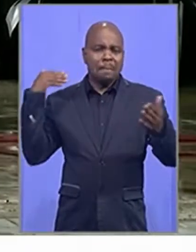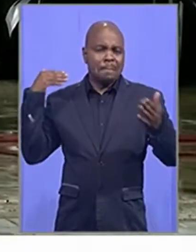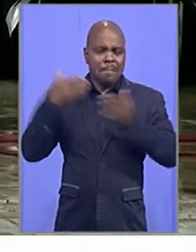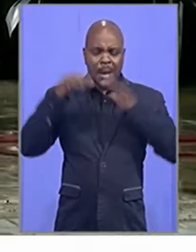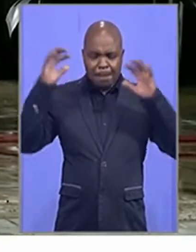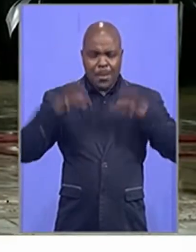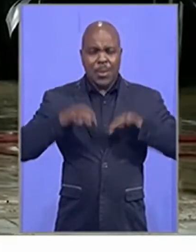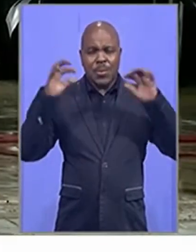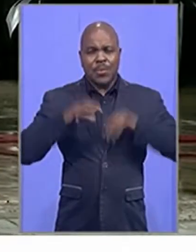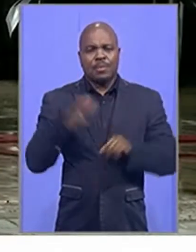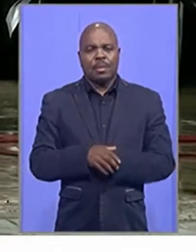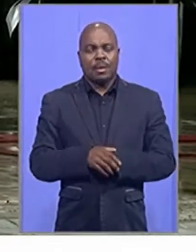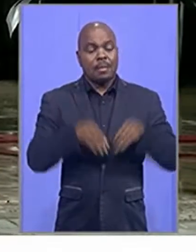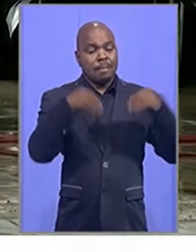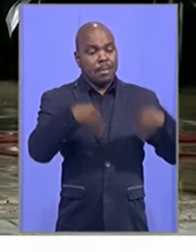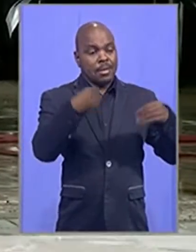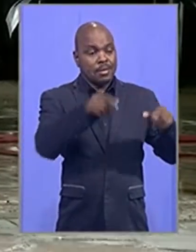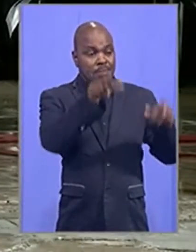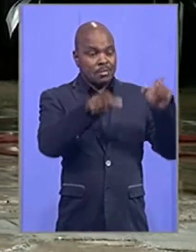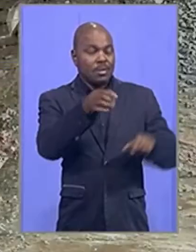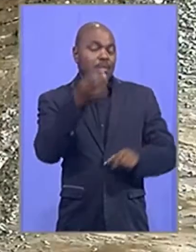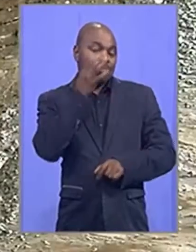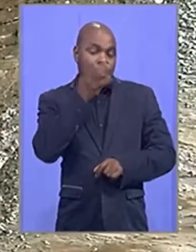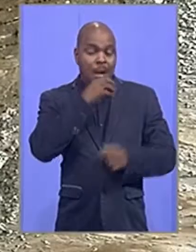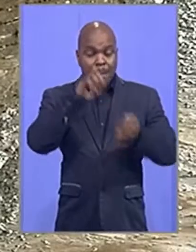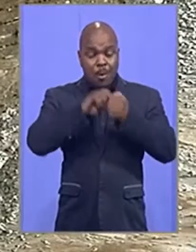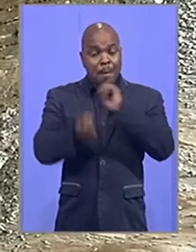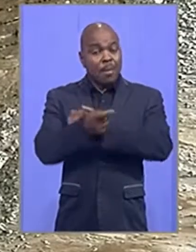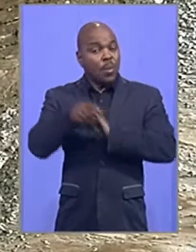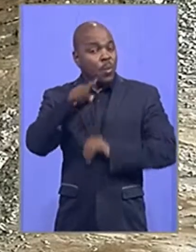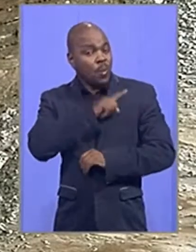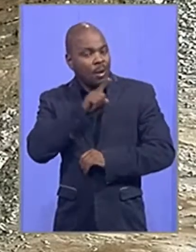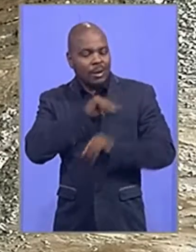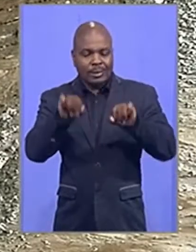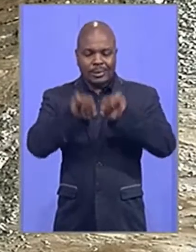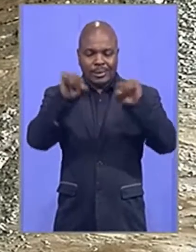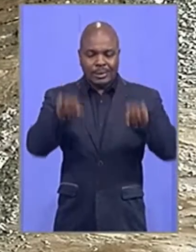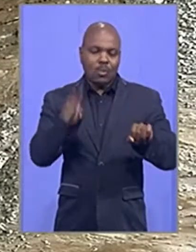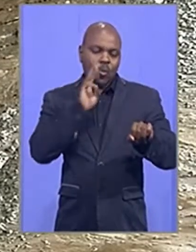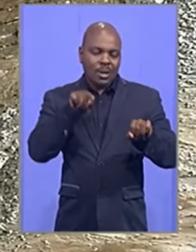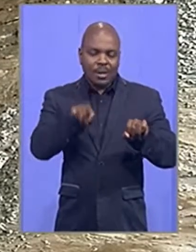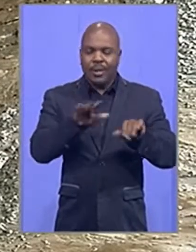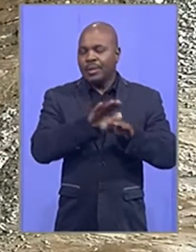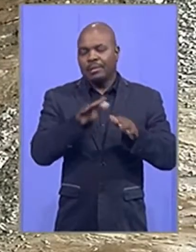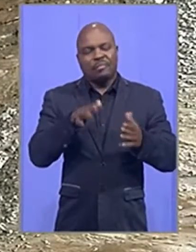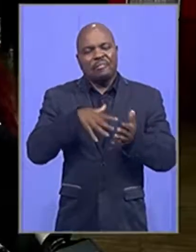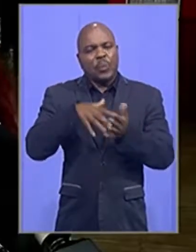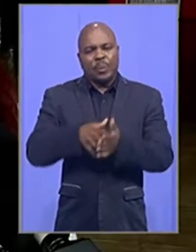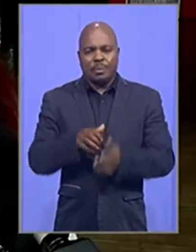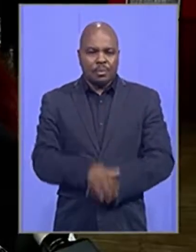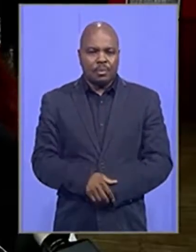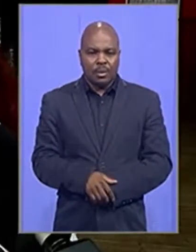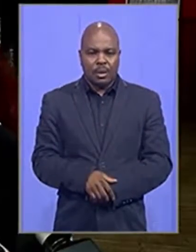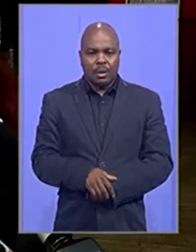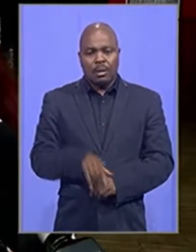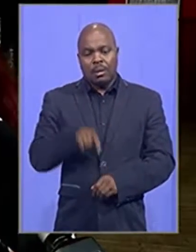fetileng. Bagwebi ba re bothata bona bo bakuwe ke meralo e fokolang ya tsamaiso ya metsi. The drains aren't